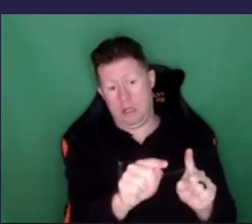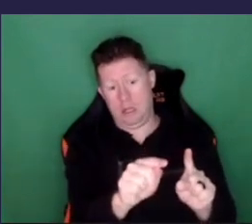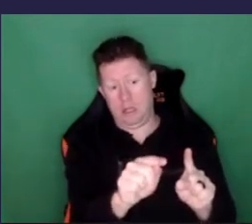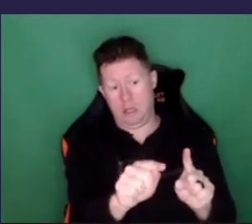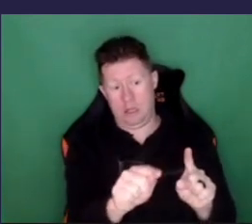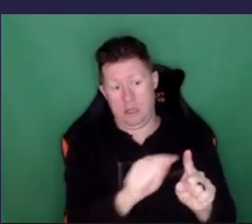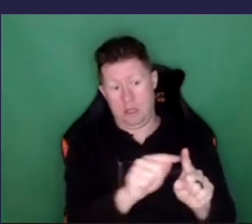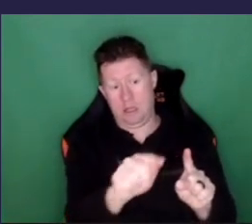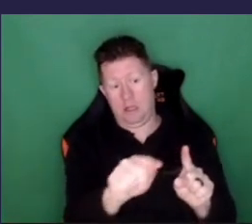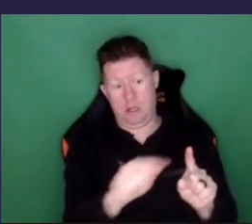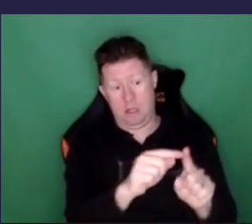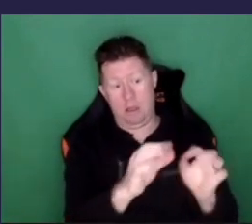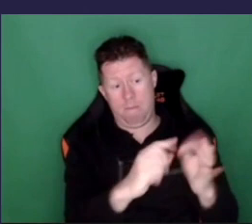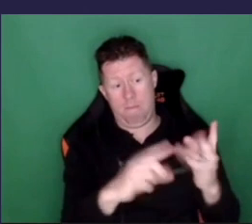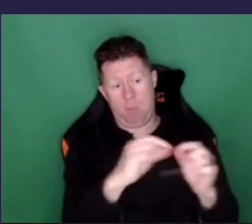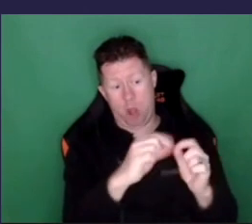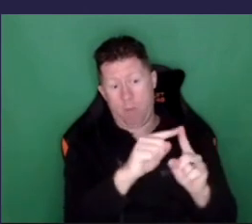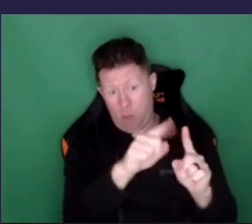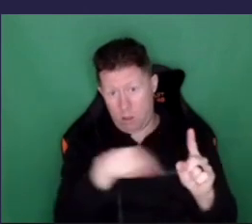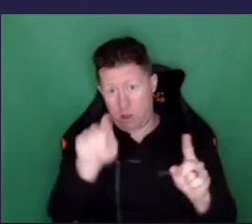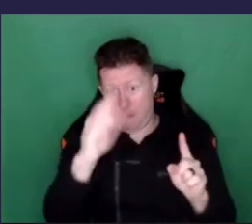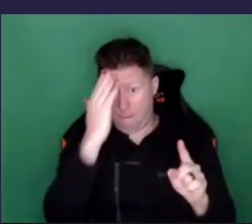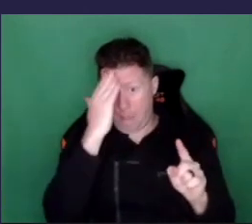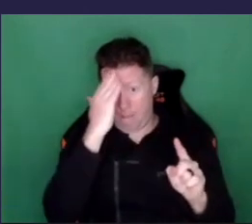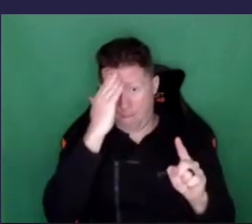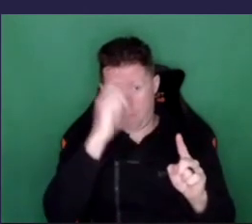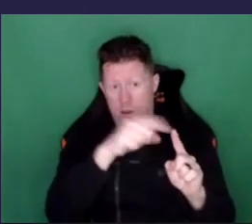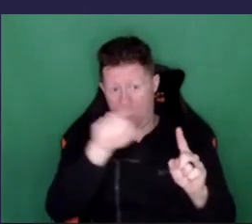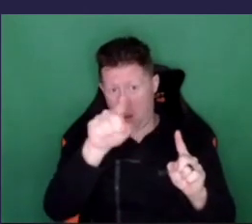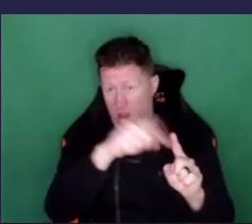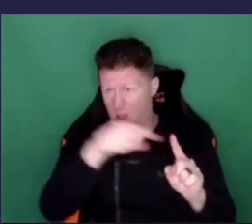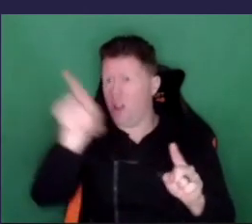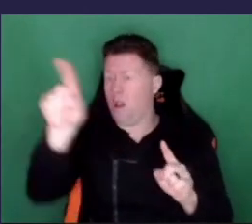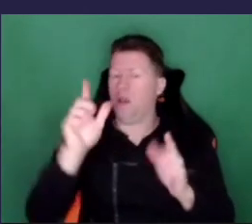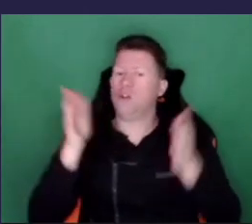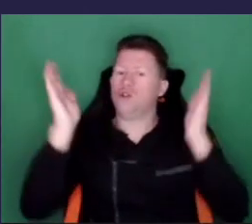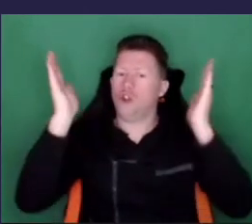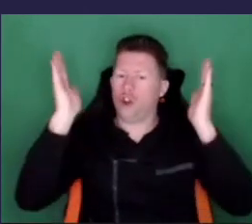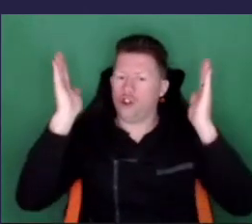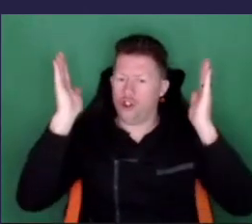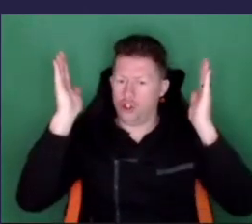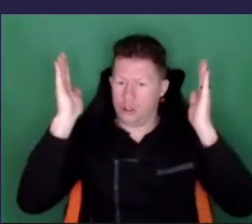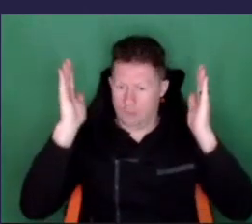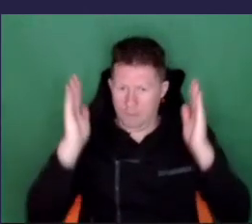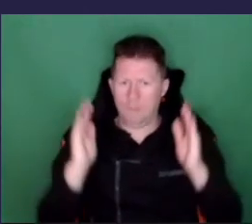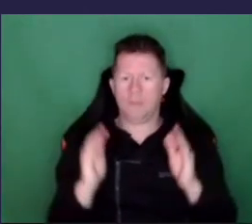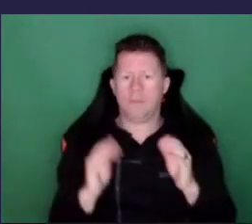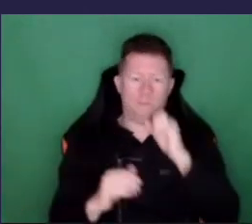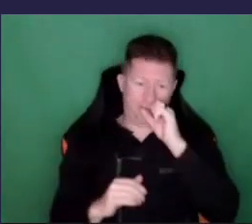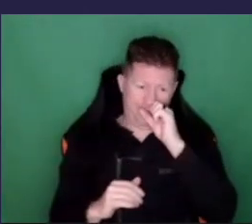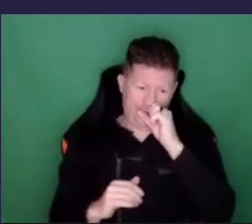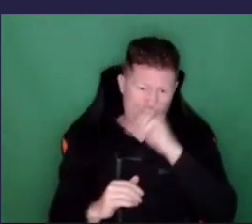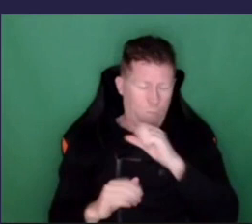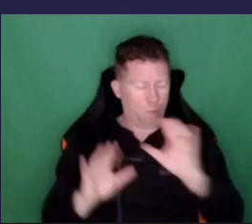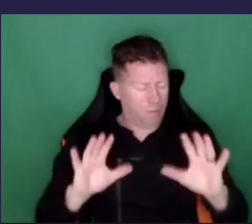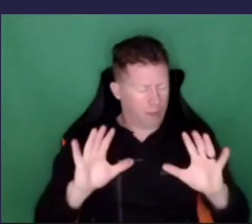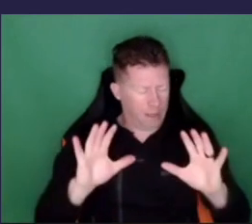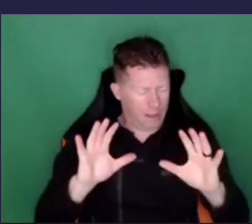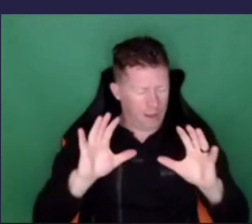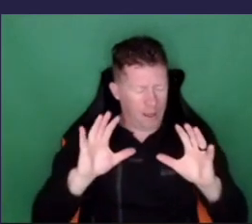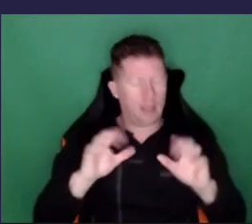mom, Greg's mom, who attended a church, and Bob's mom. Oh, I'm so confused. Sorry about that. Greg's